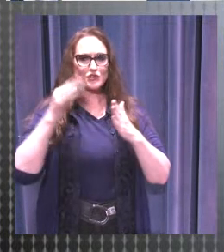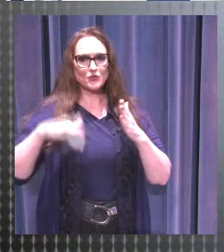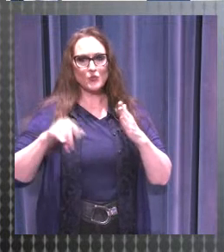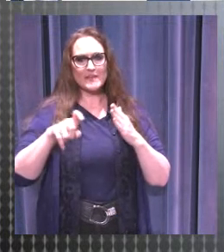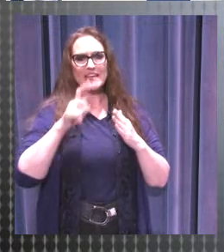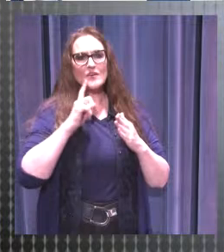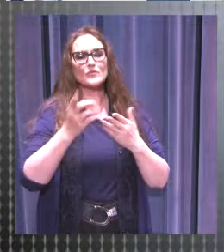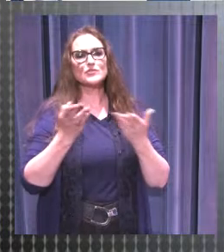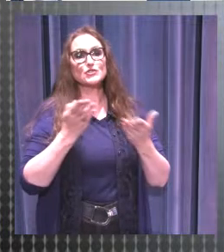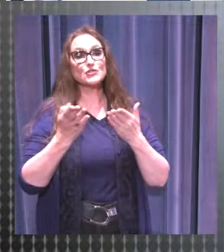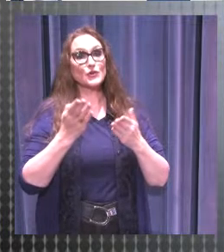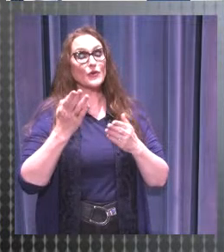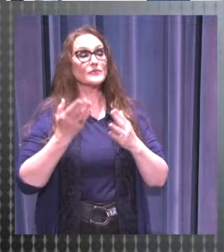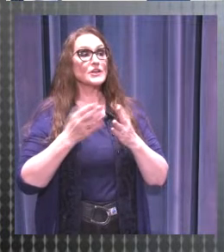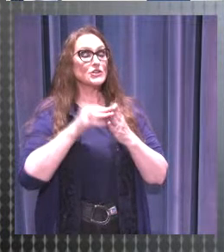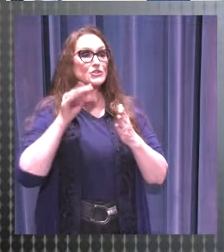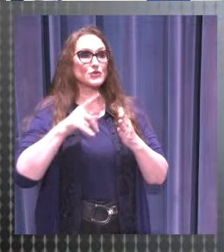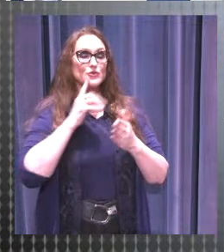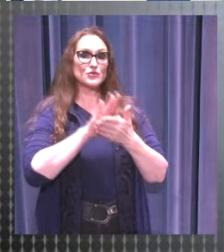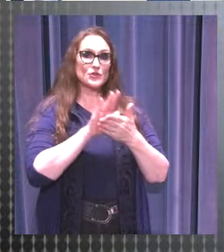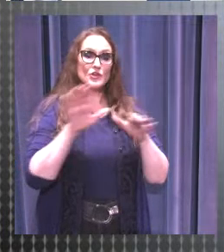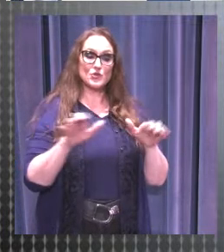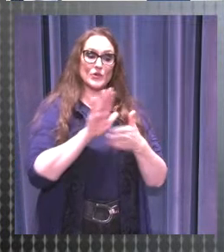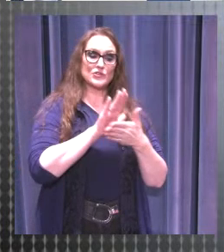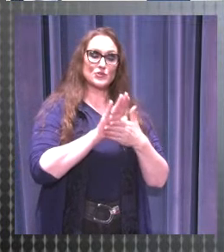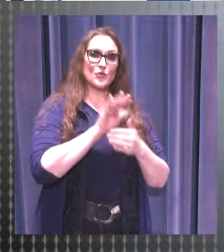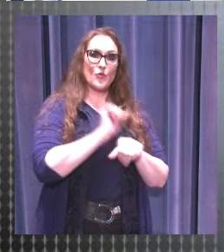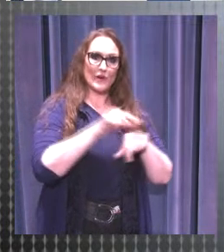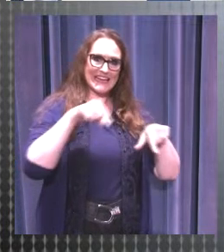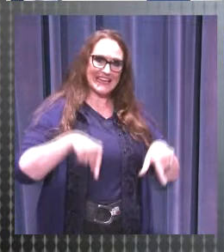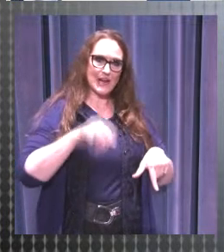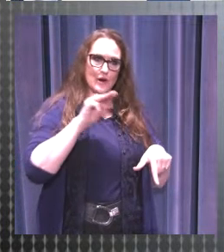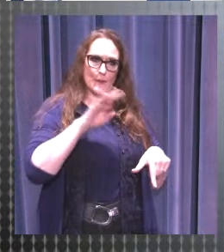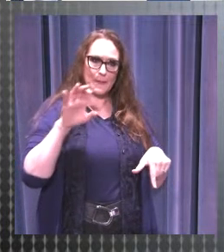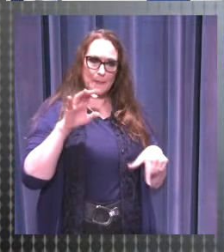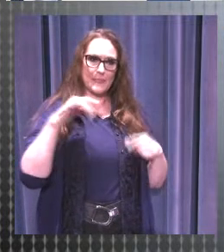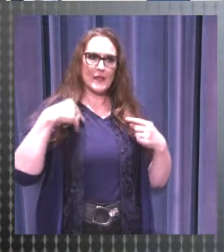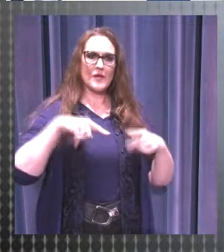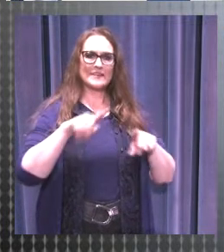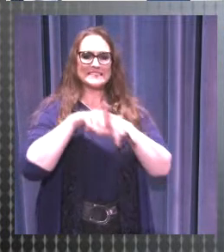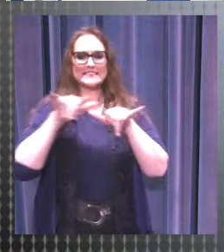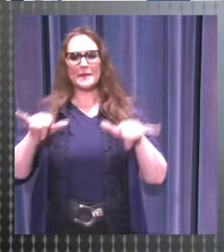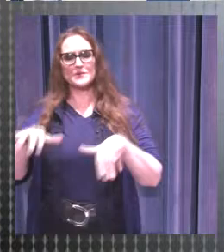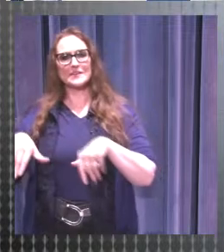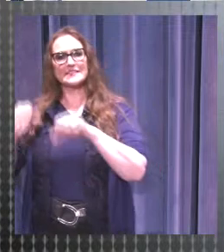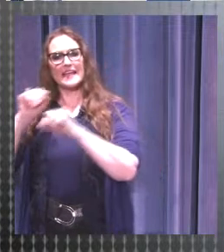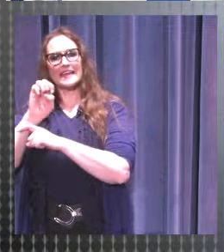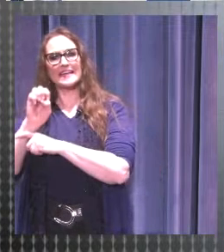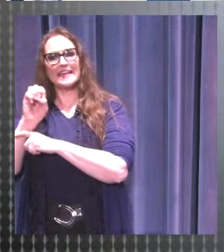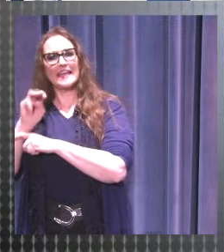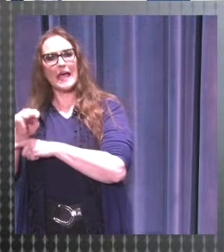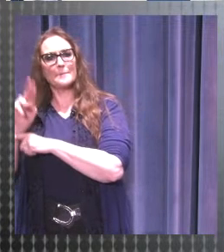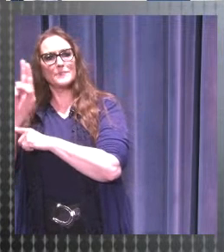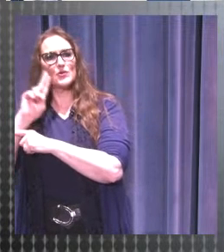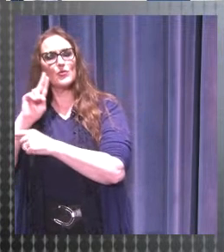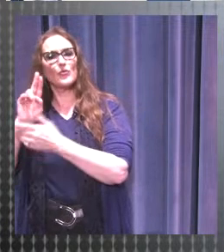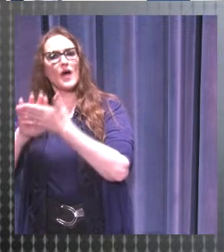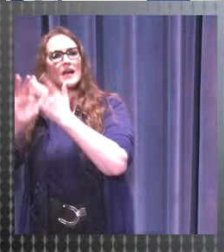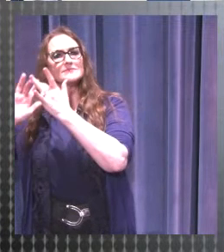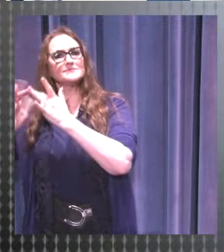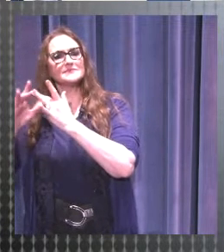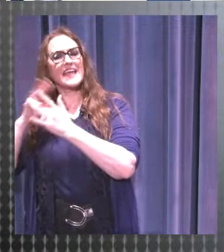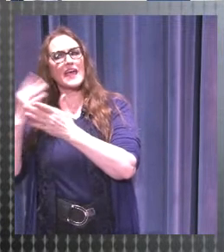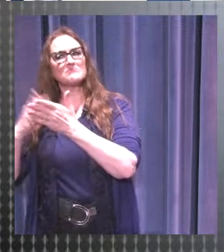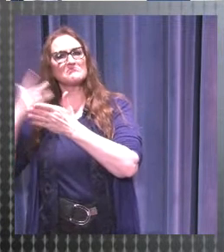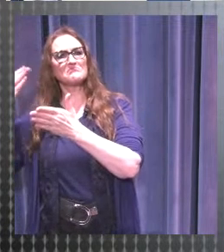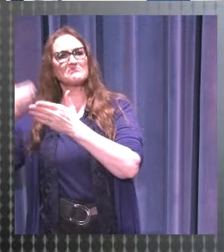serve through this program will be doing schoolwork here on the Mott campus while taking Eastern Michigan University courses virtually and occasionally in person